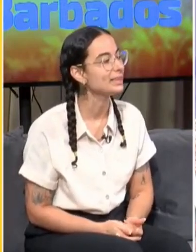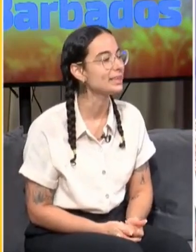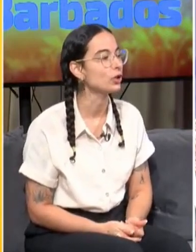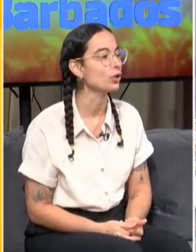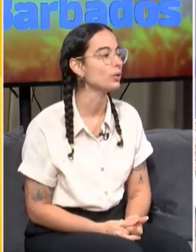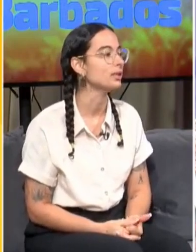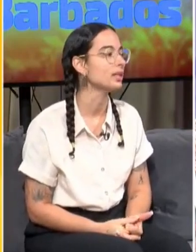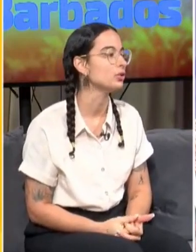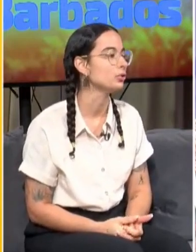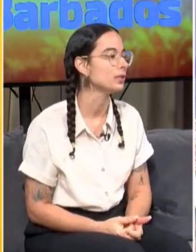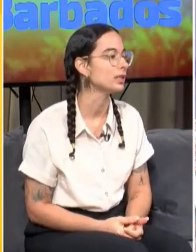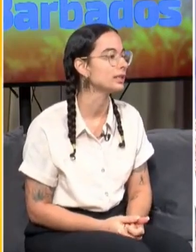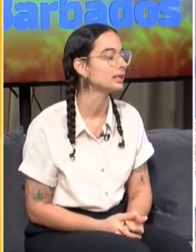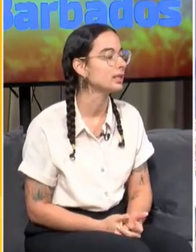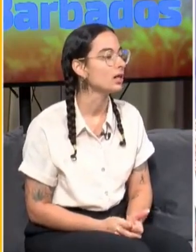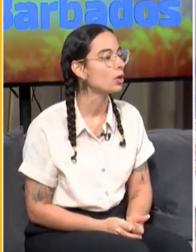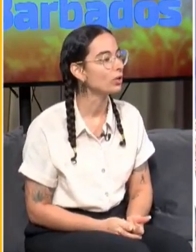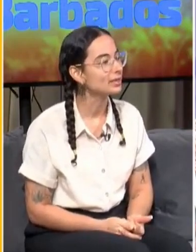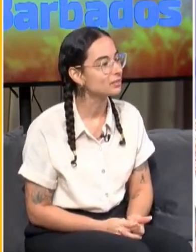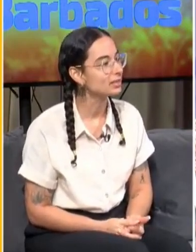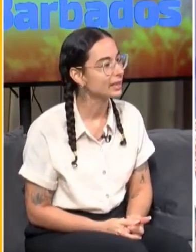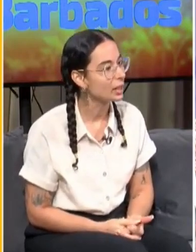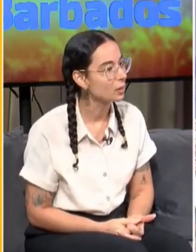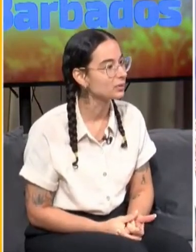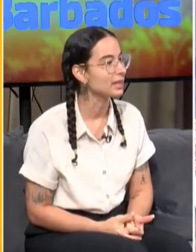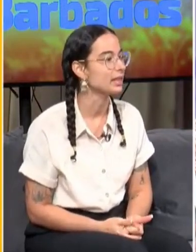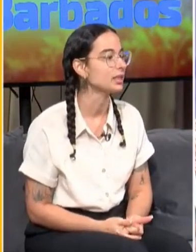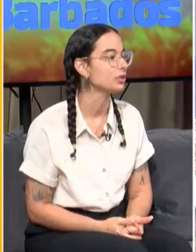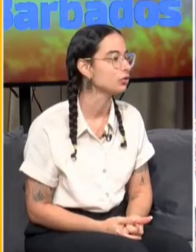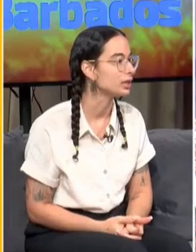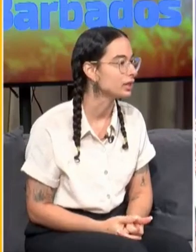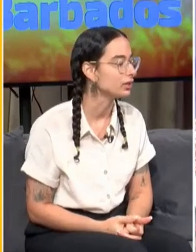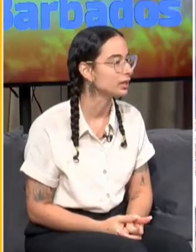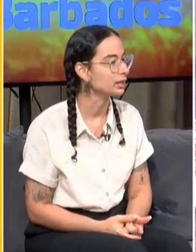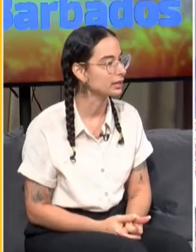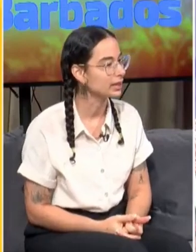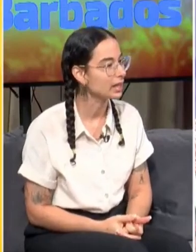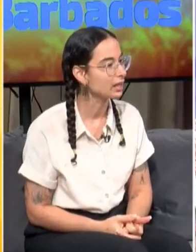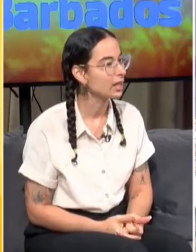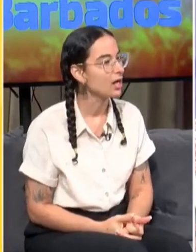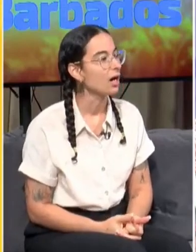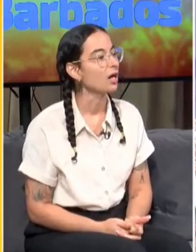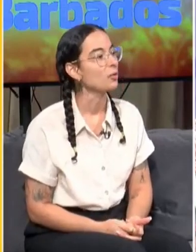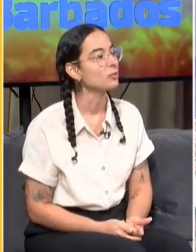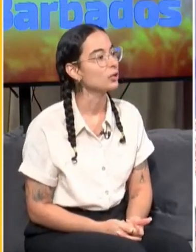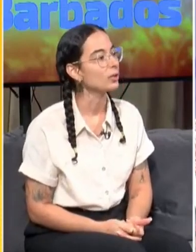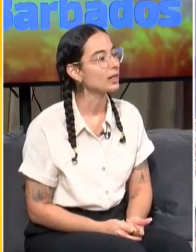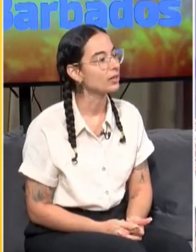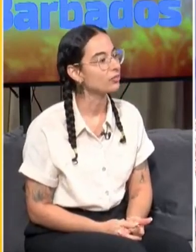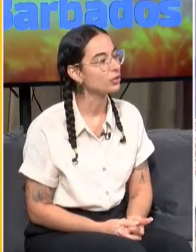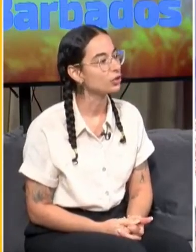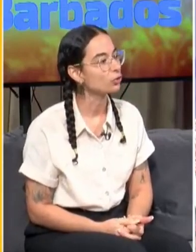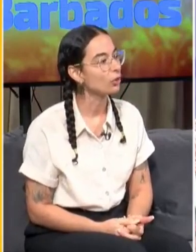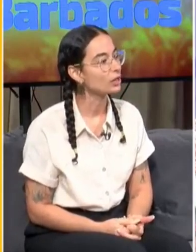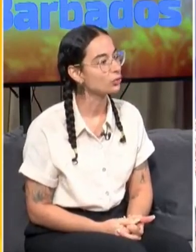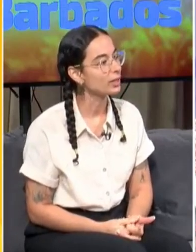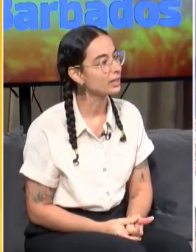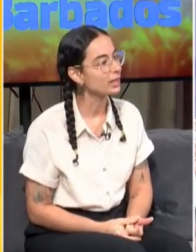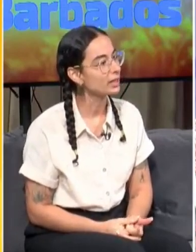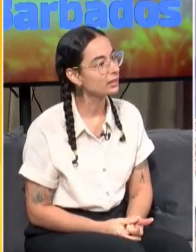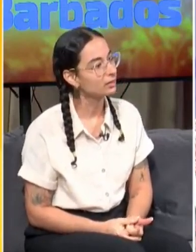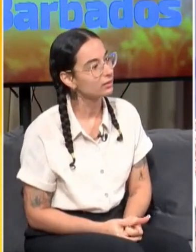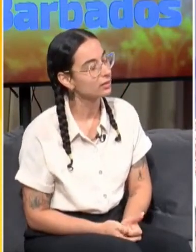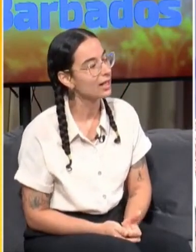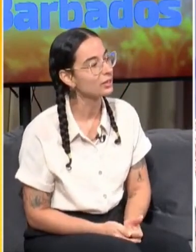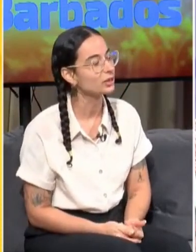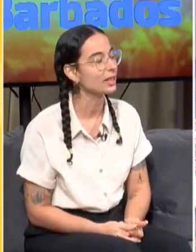I didn't go and do the comprehensive exams. I didn't get a degree or anything like that. So when I finished